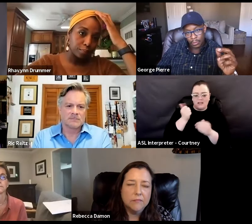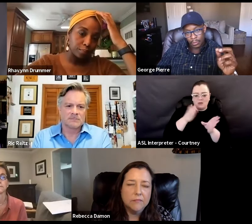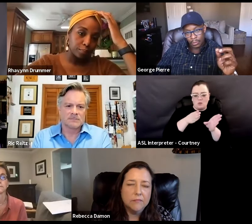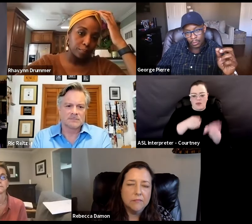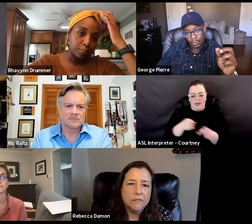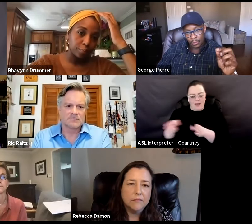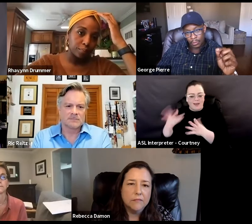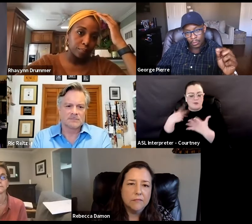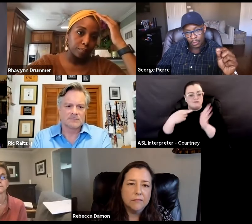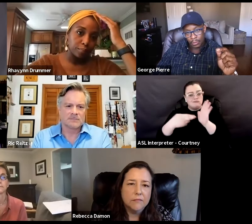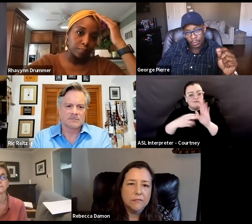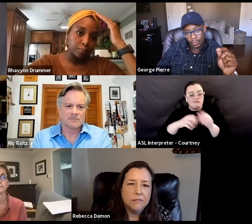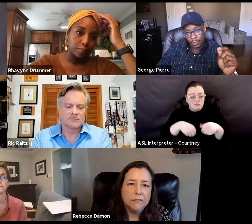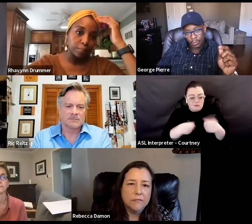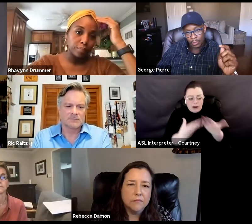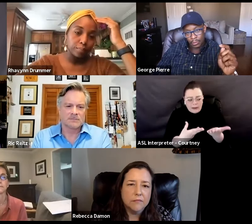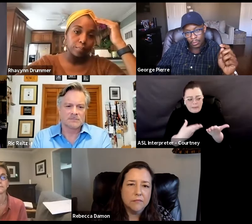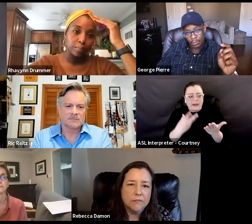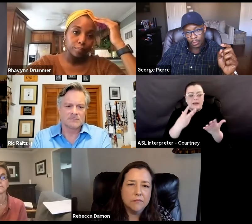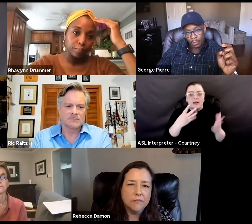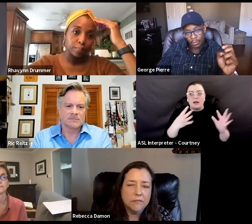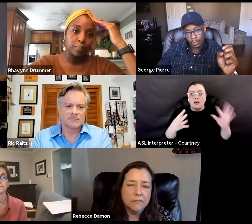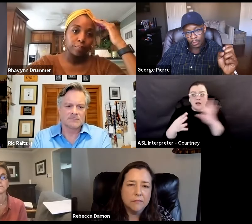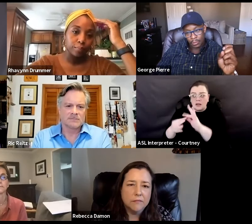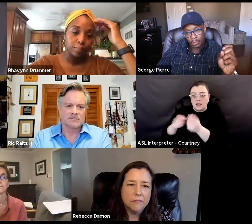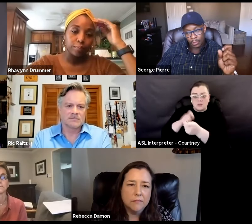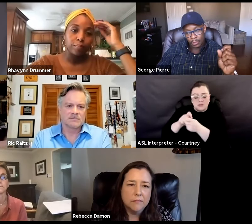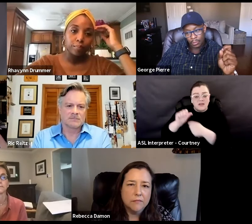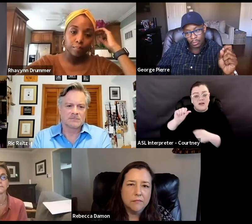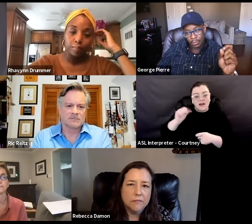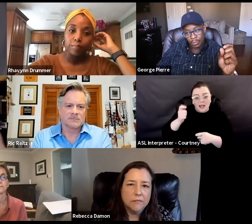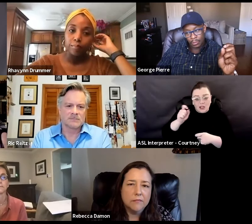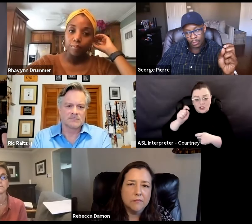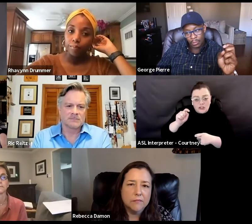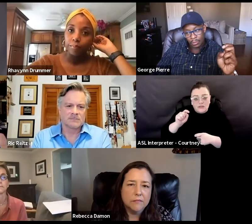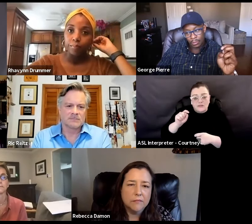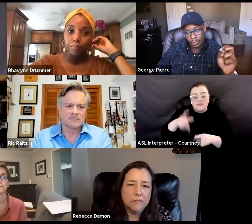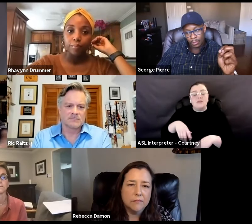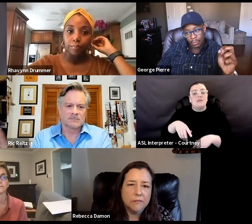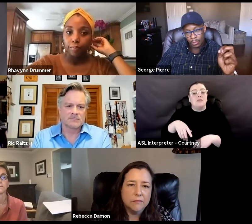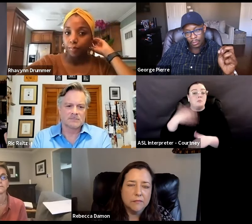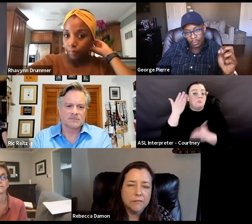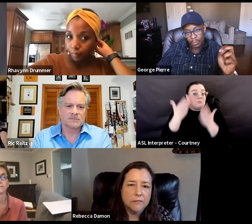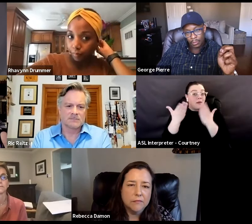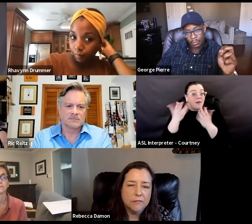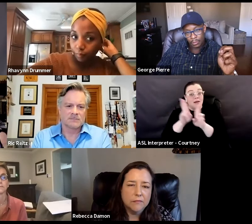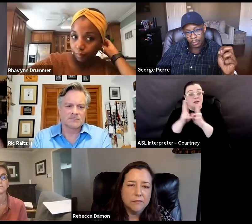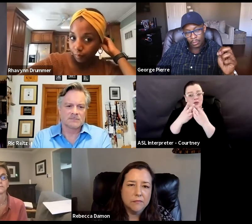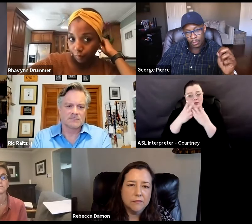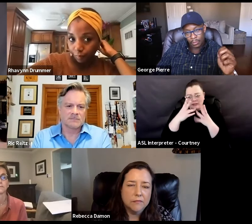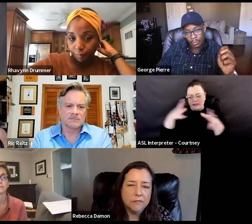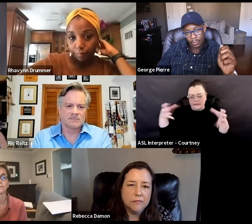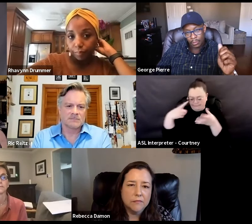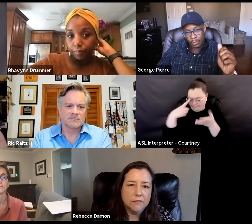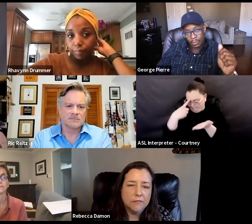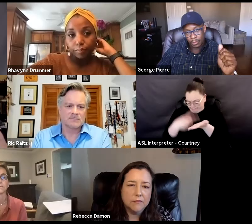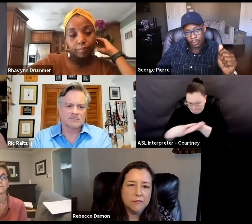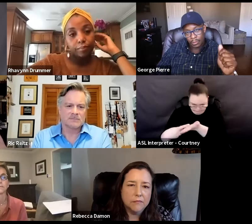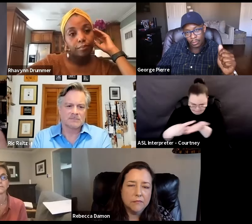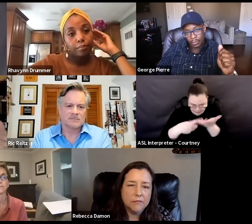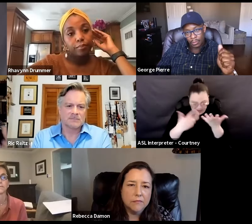particular actor to particular agencies, or how, you know, and maybe this is where the union could put their heads together as well and begin